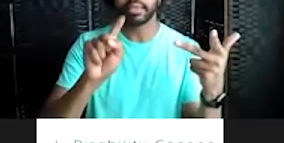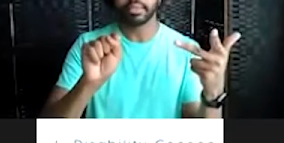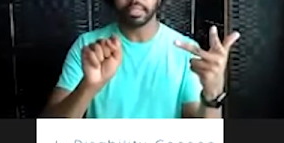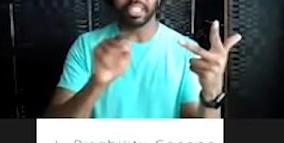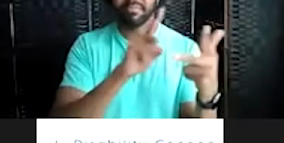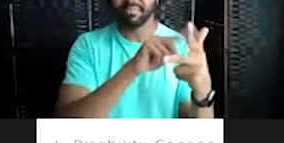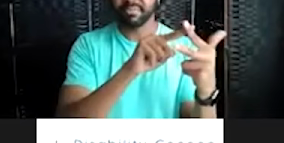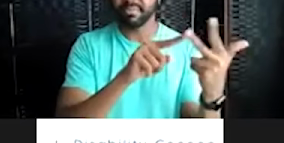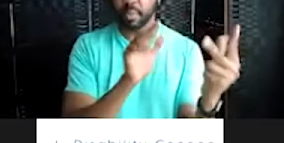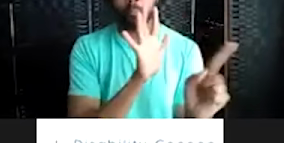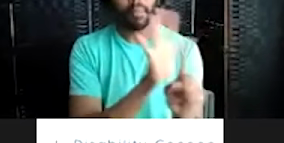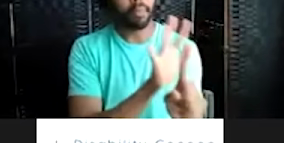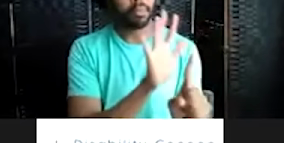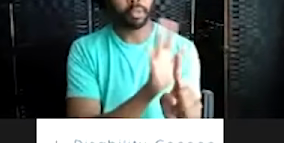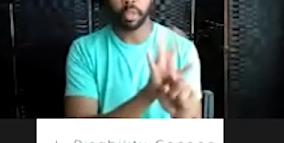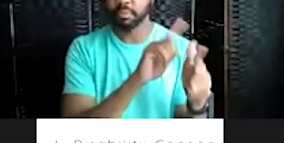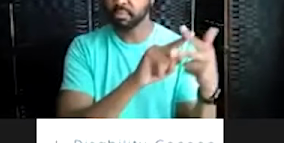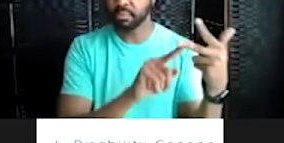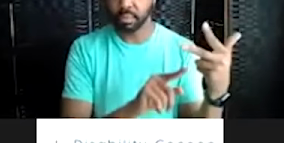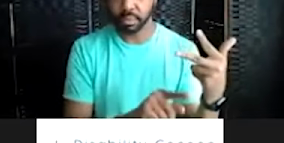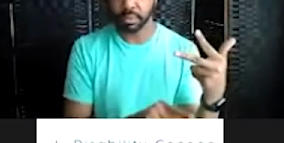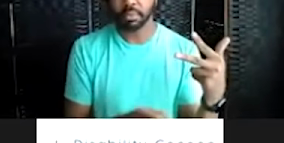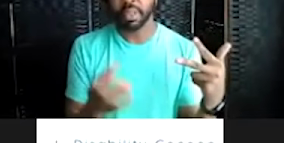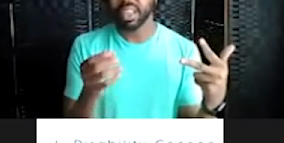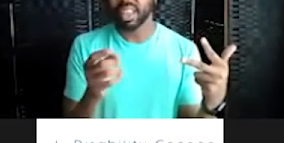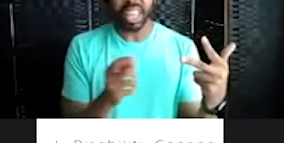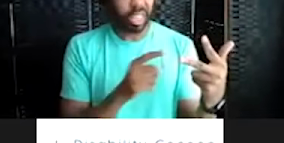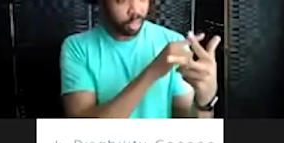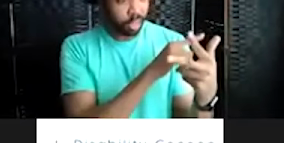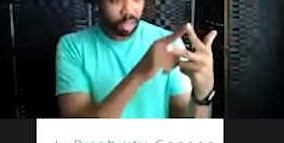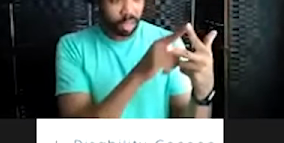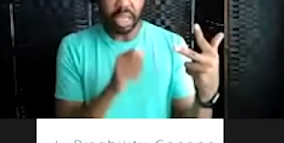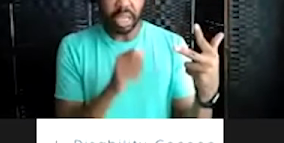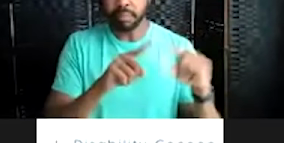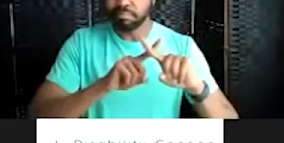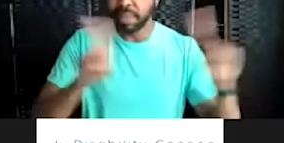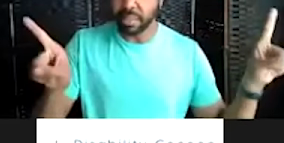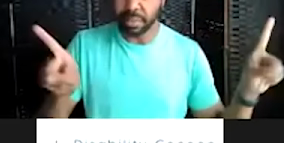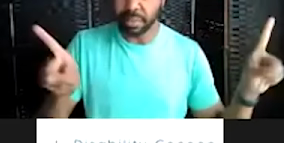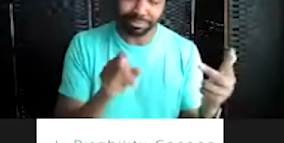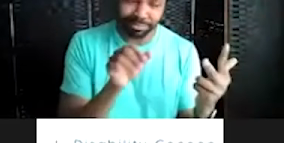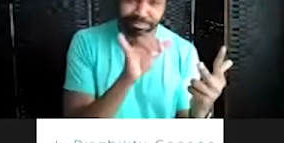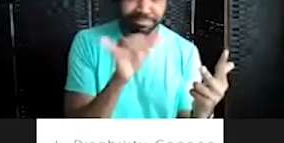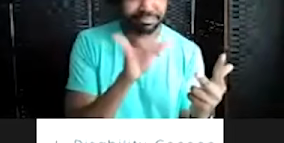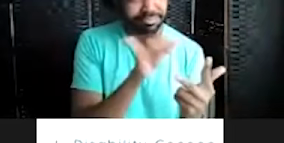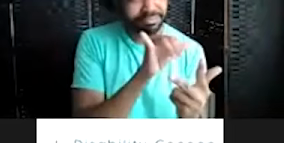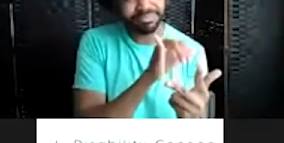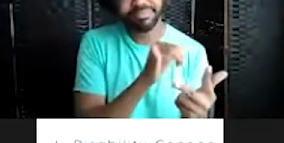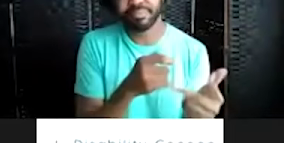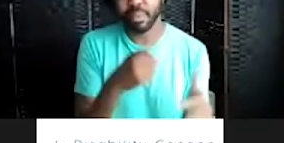And honestly, there's not a whole lot of difference between the three brands other than price and different models.